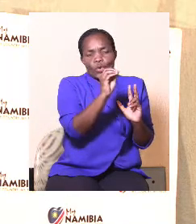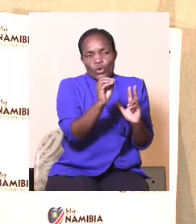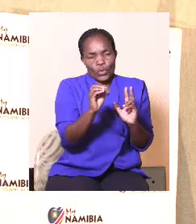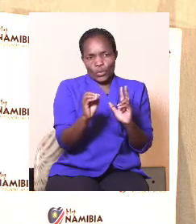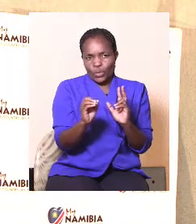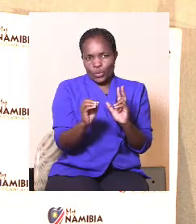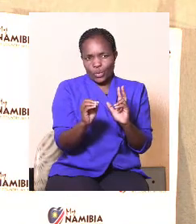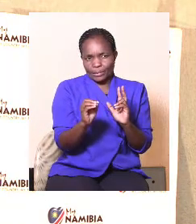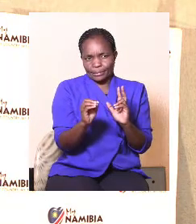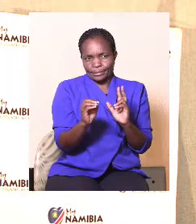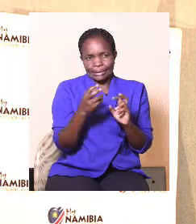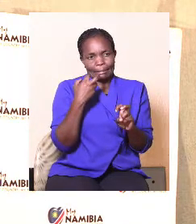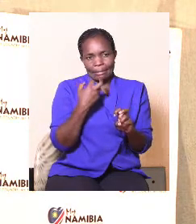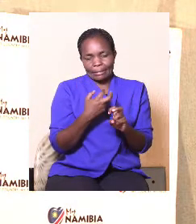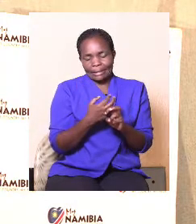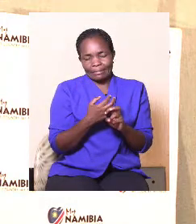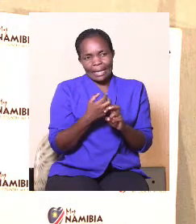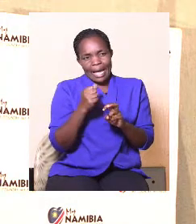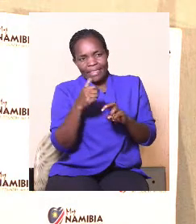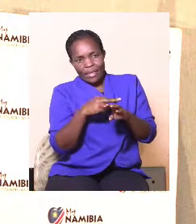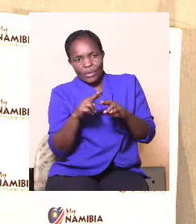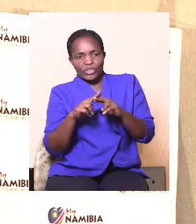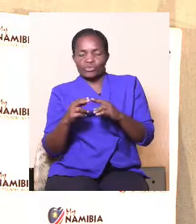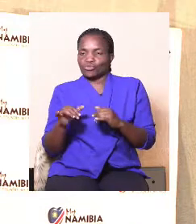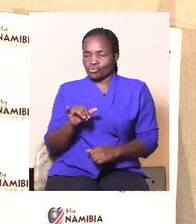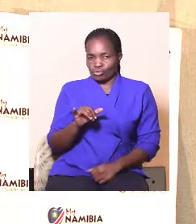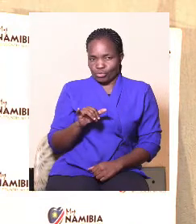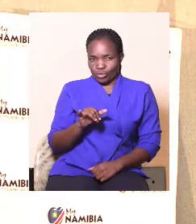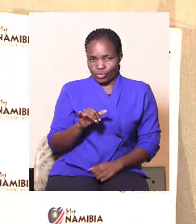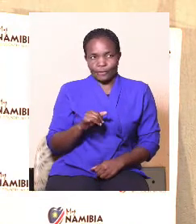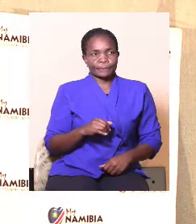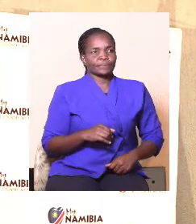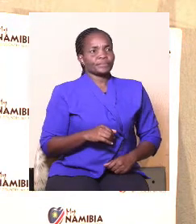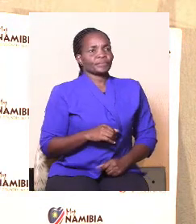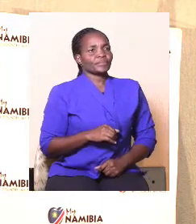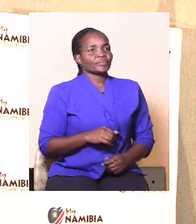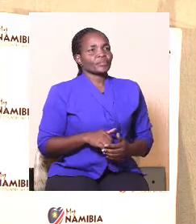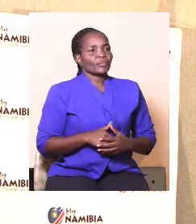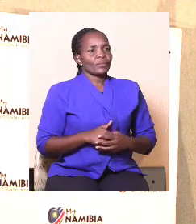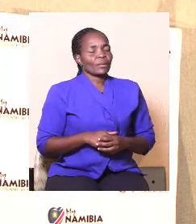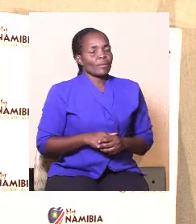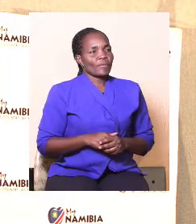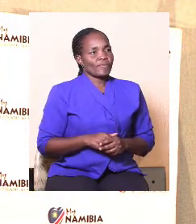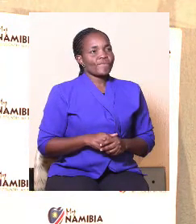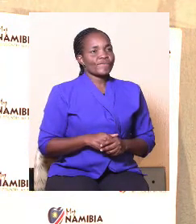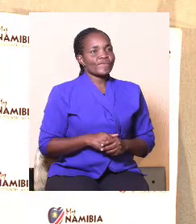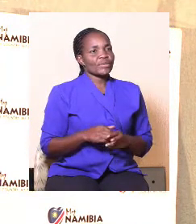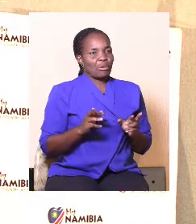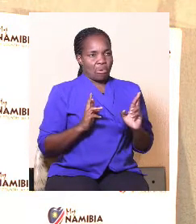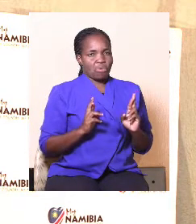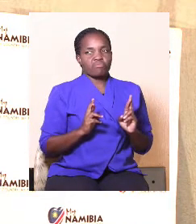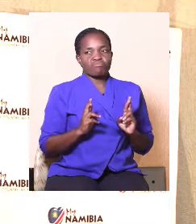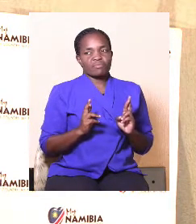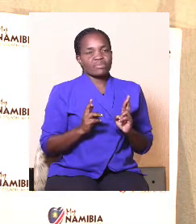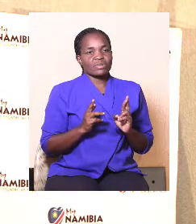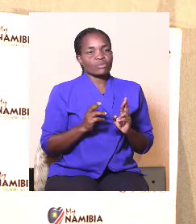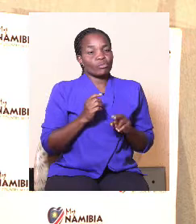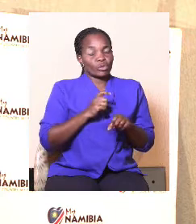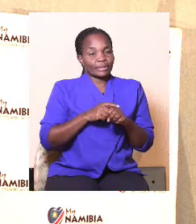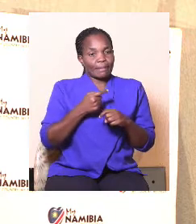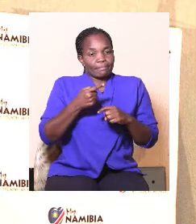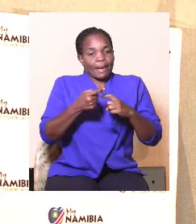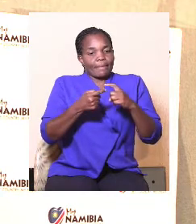the programs or through the system that we have designed. So I think that will be a challenge going forward, but yeah, it's a challenge that we